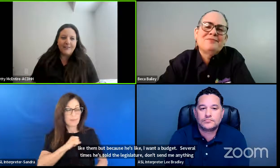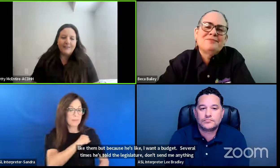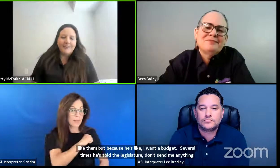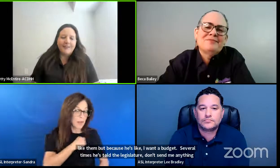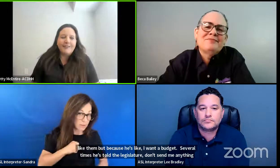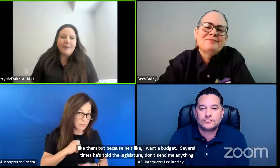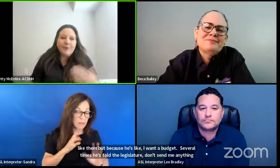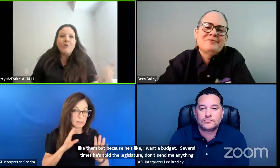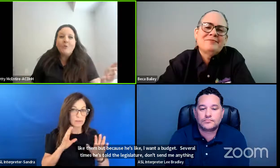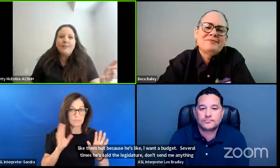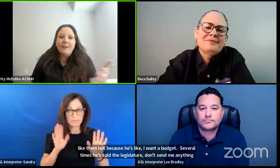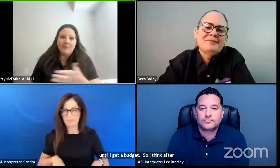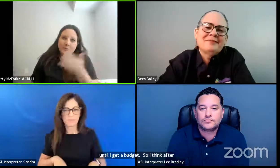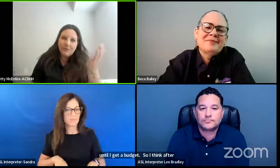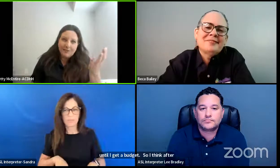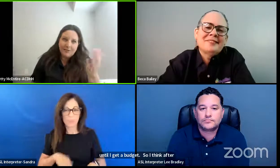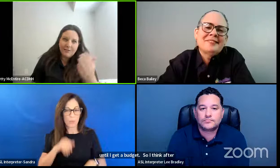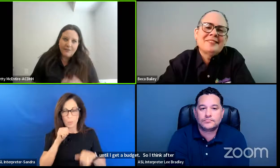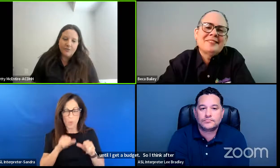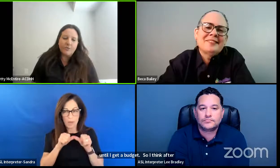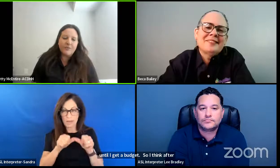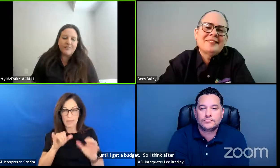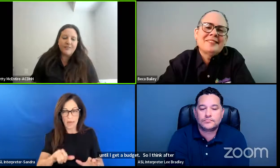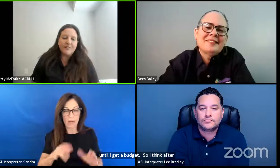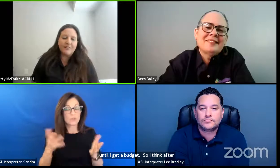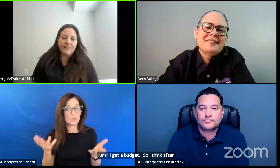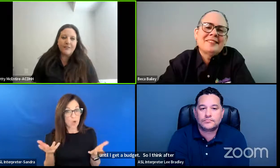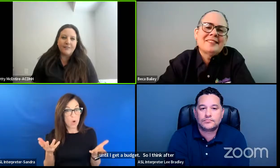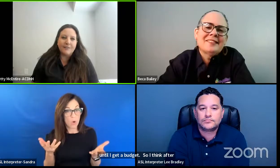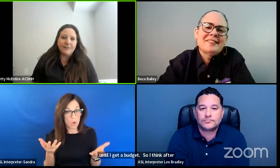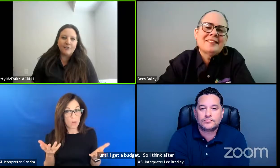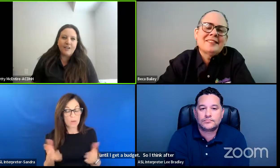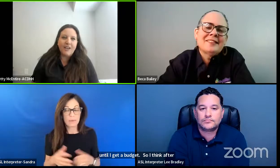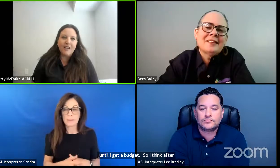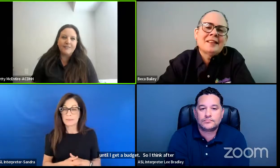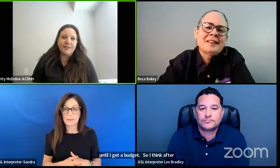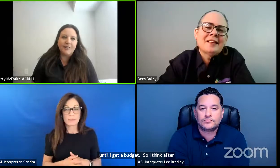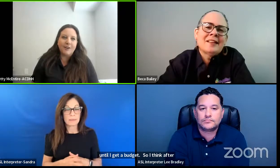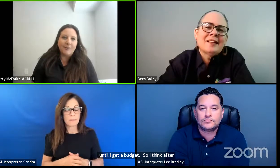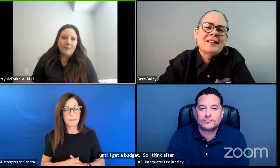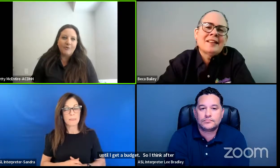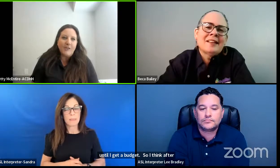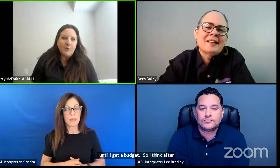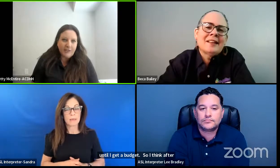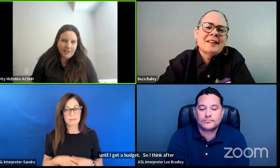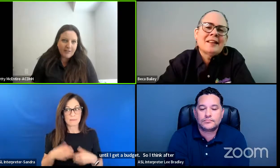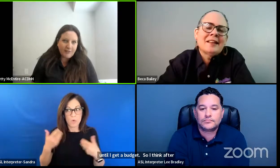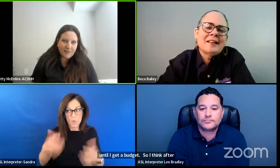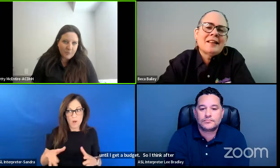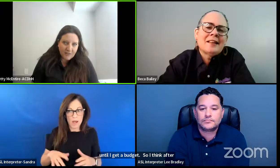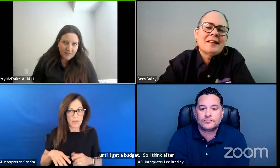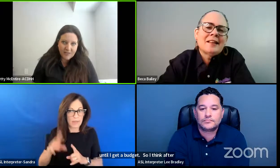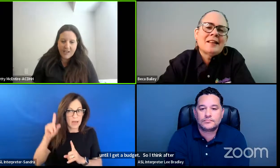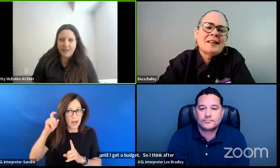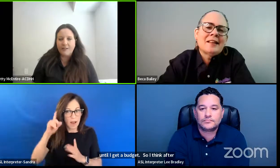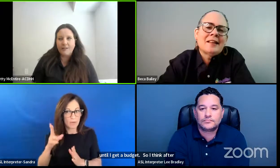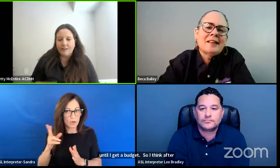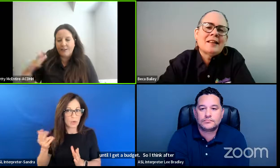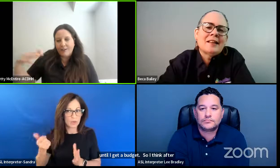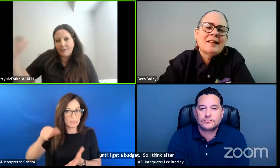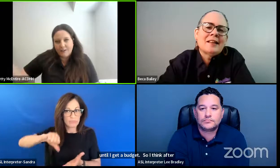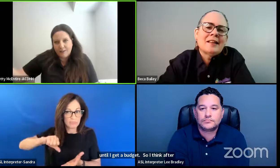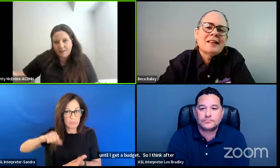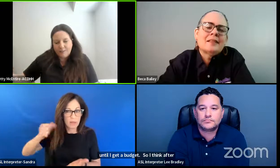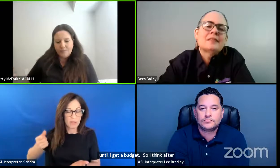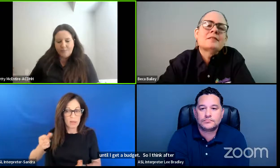to continue doing that. So he, and risk the chance of him vetoing any of these bills again, and